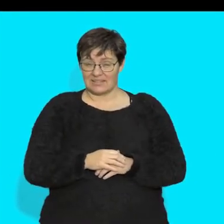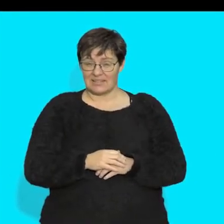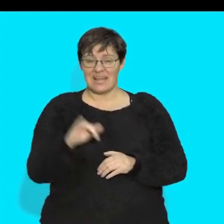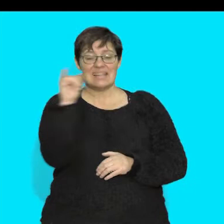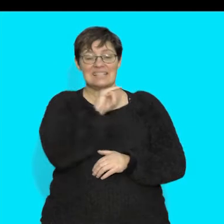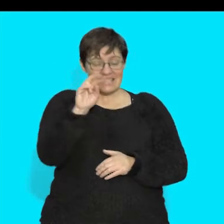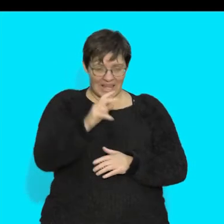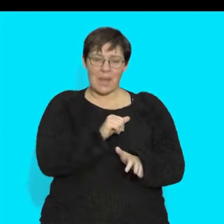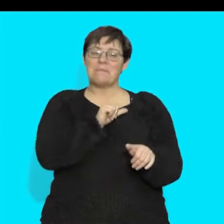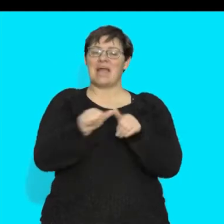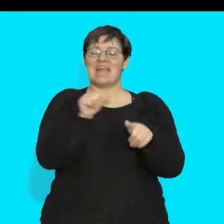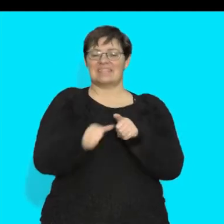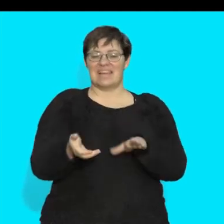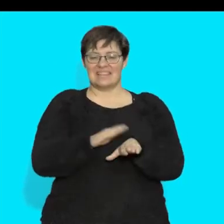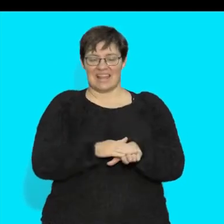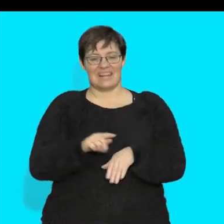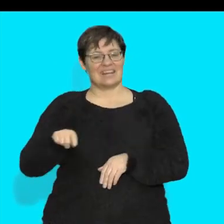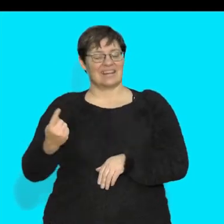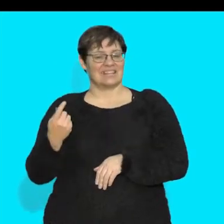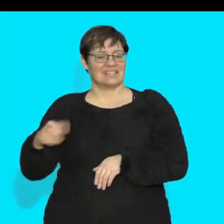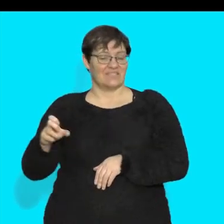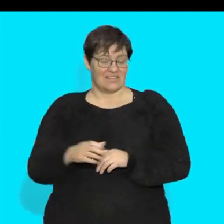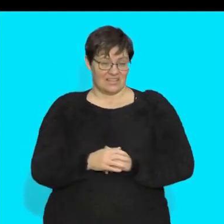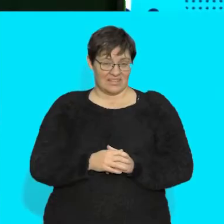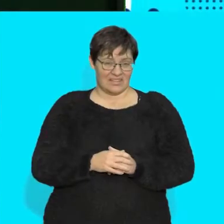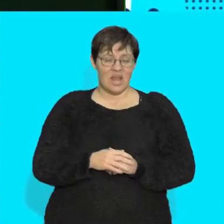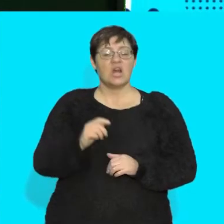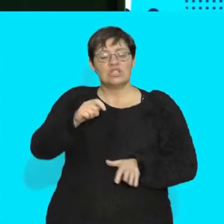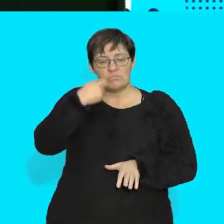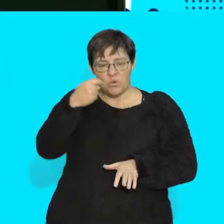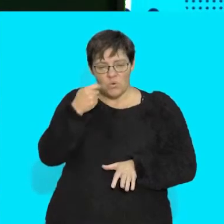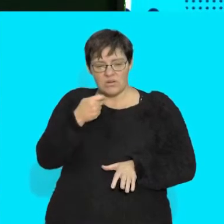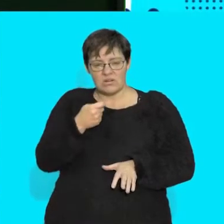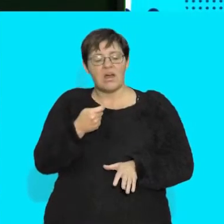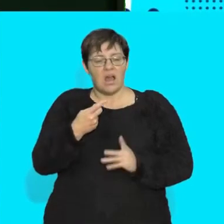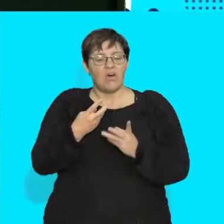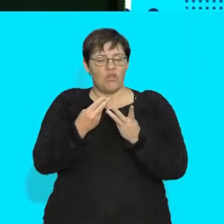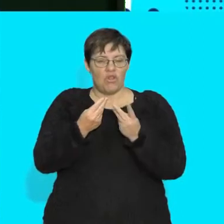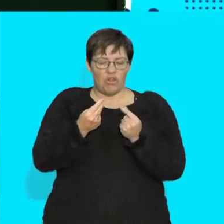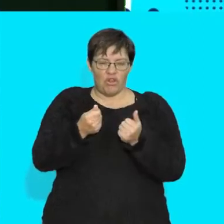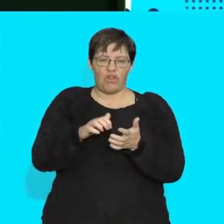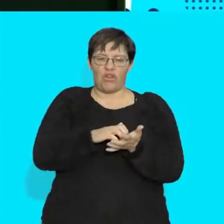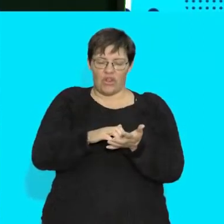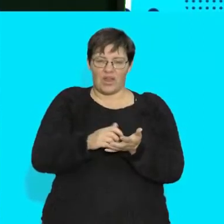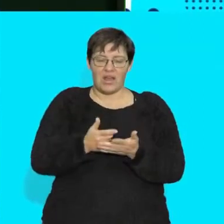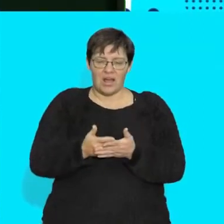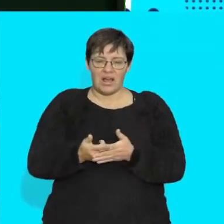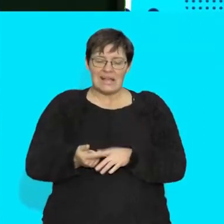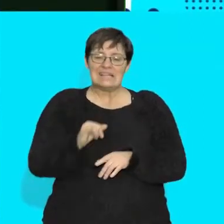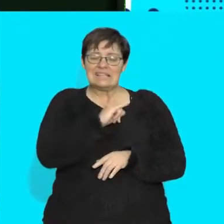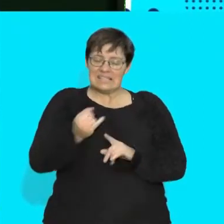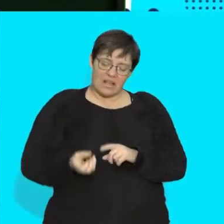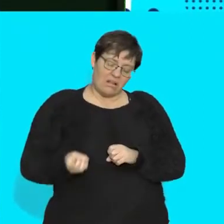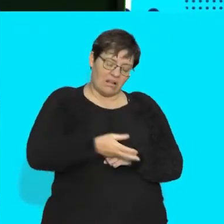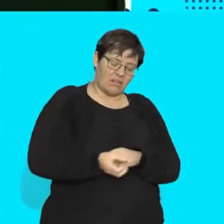0.76. So zinc is the better reducing agent. So the spoon would start to corrode and